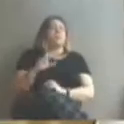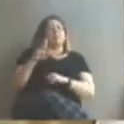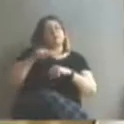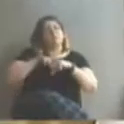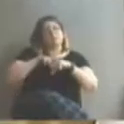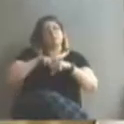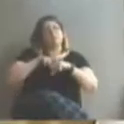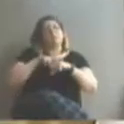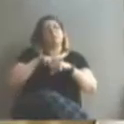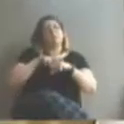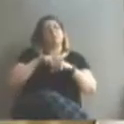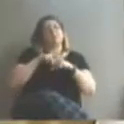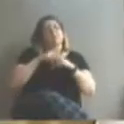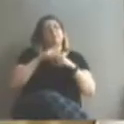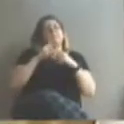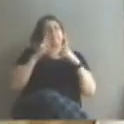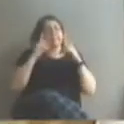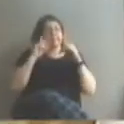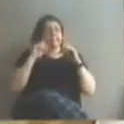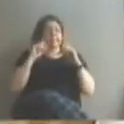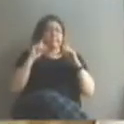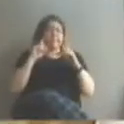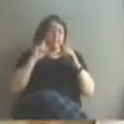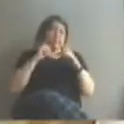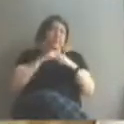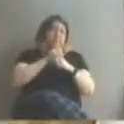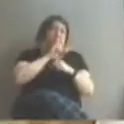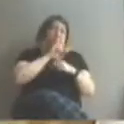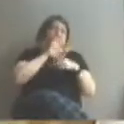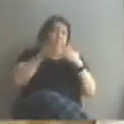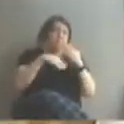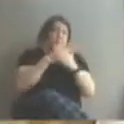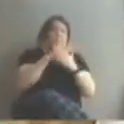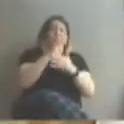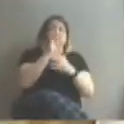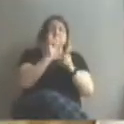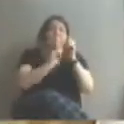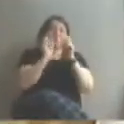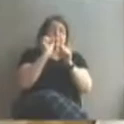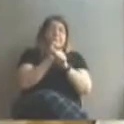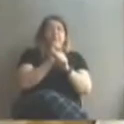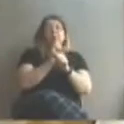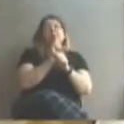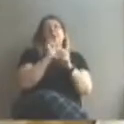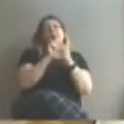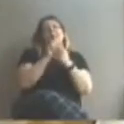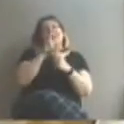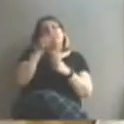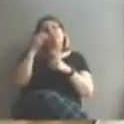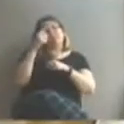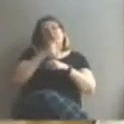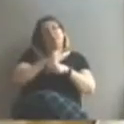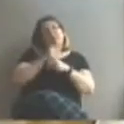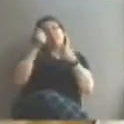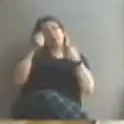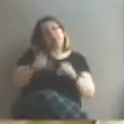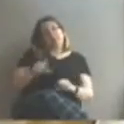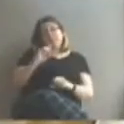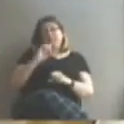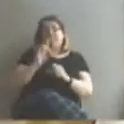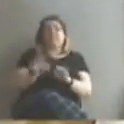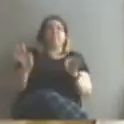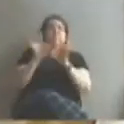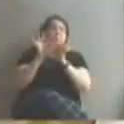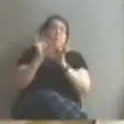course speaking to making sure that we have all of our employees in place, especially with that 30-day posting rule, is really important to support